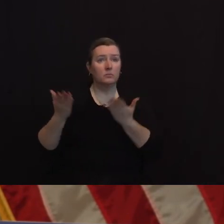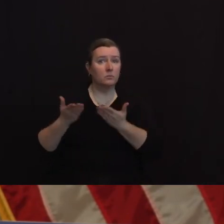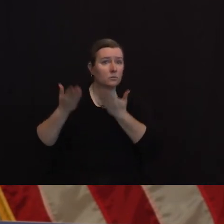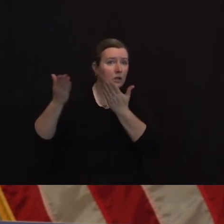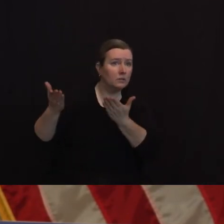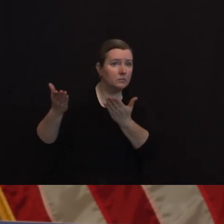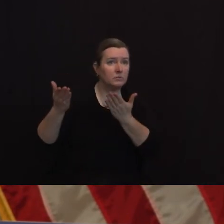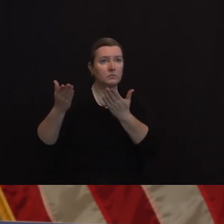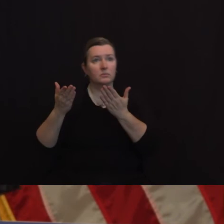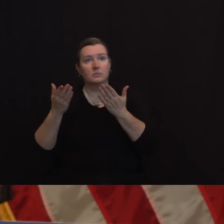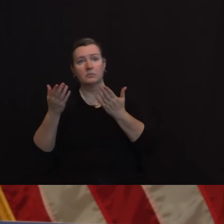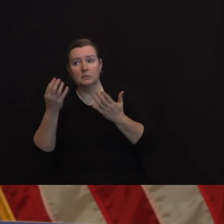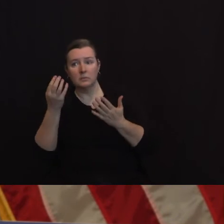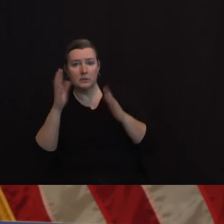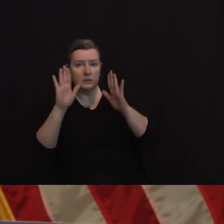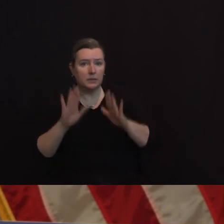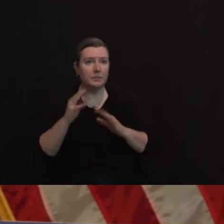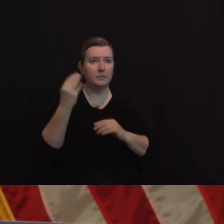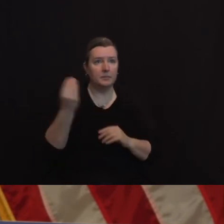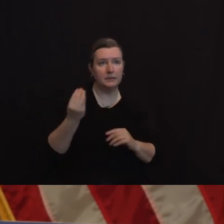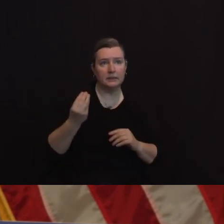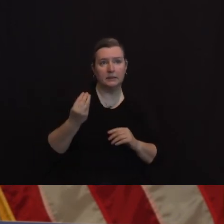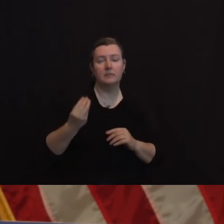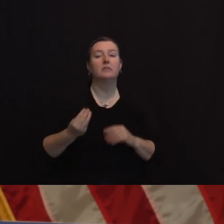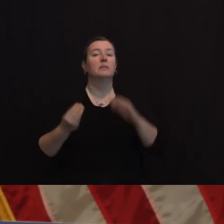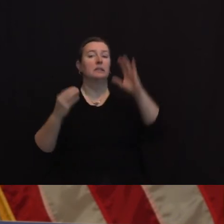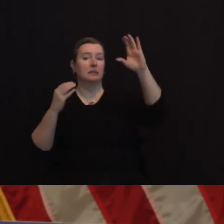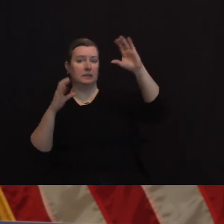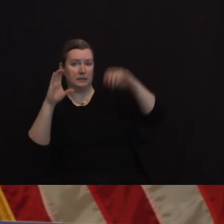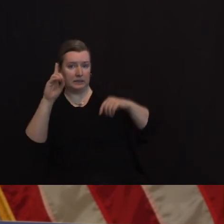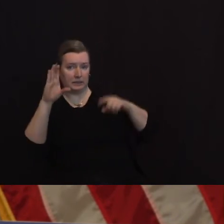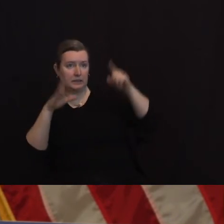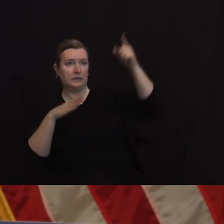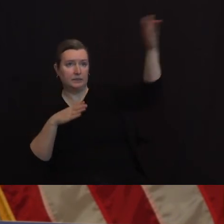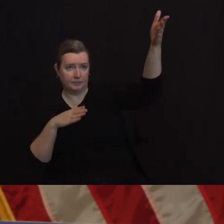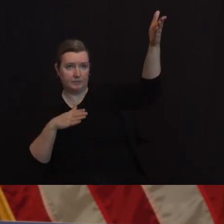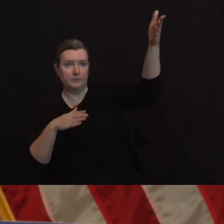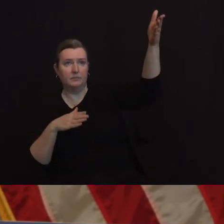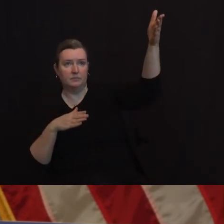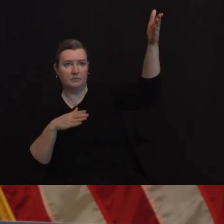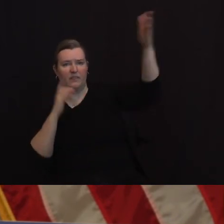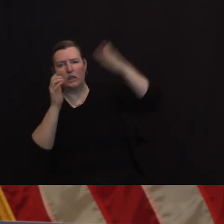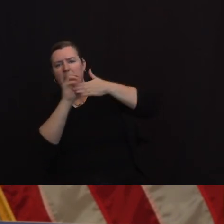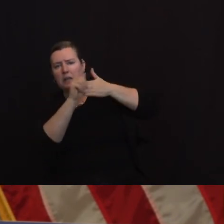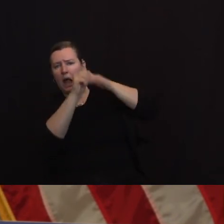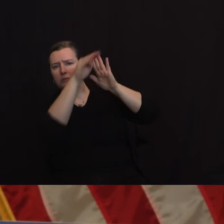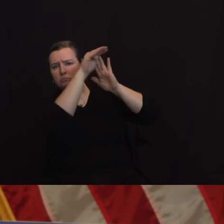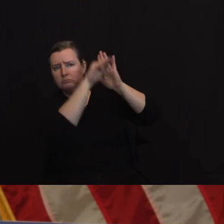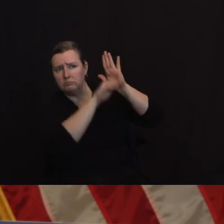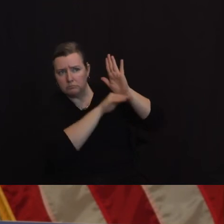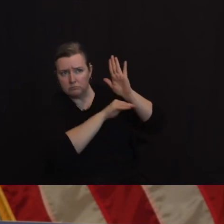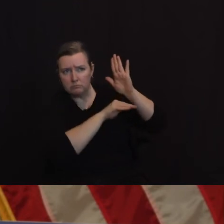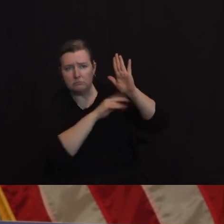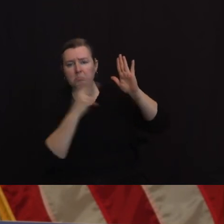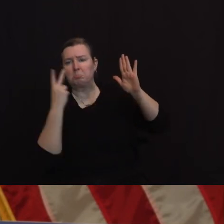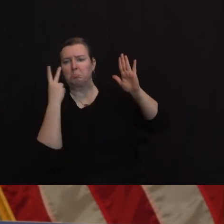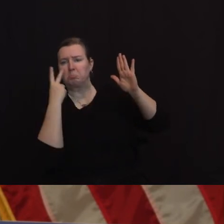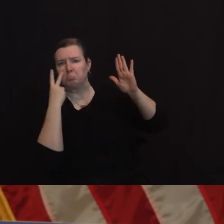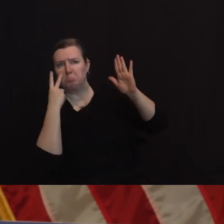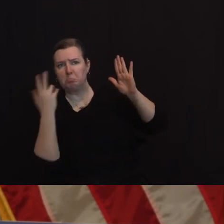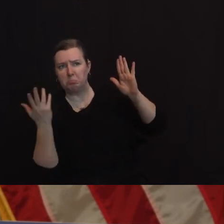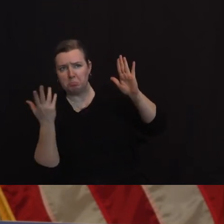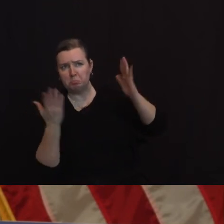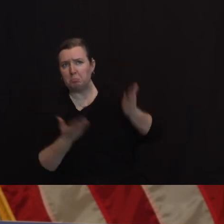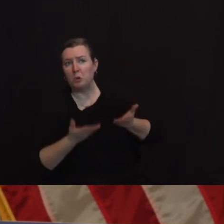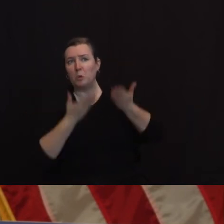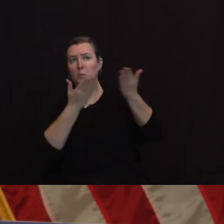guidance. That triggers a number of things and we're anxiously looking to see what kind of recommendations they make on using this particular vaccine, given